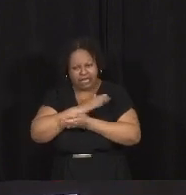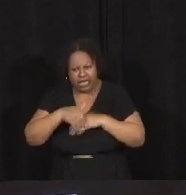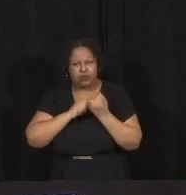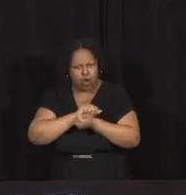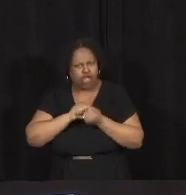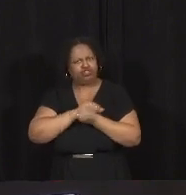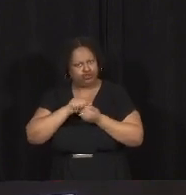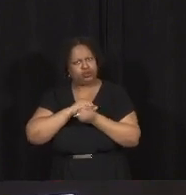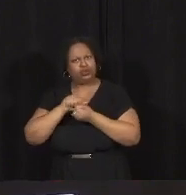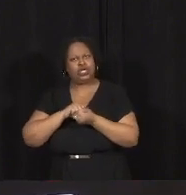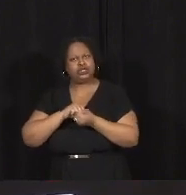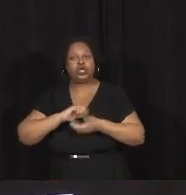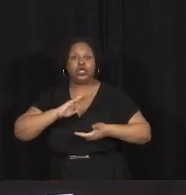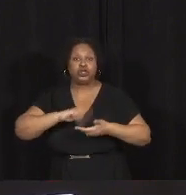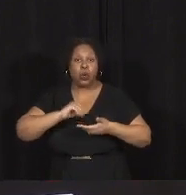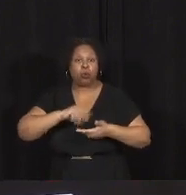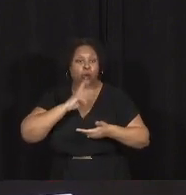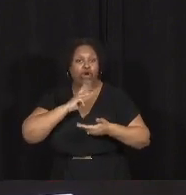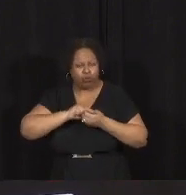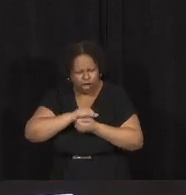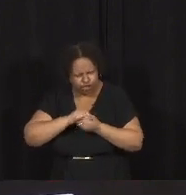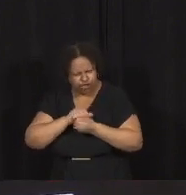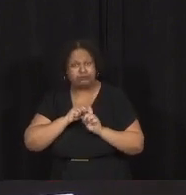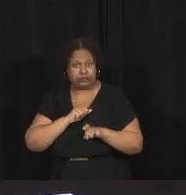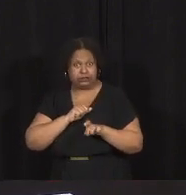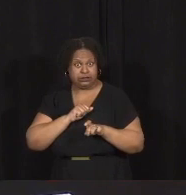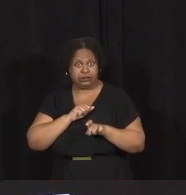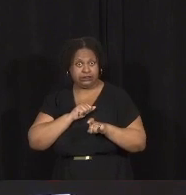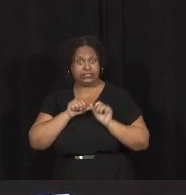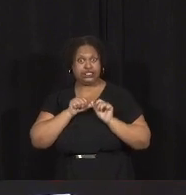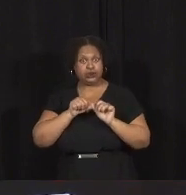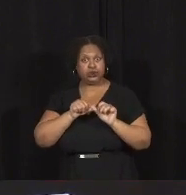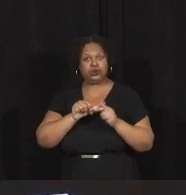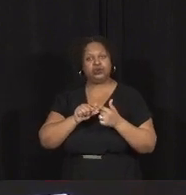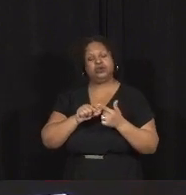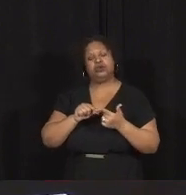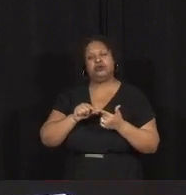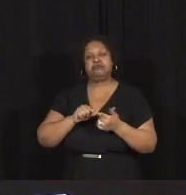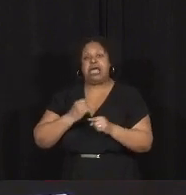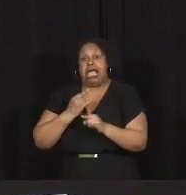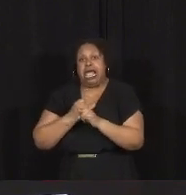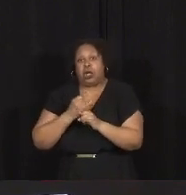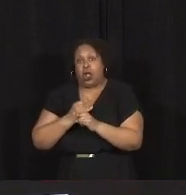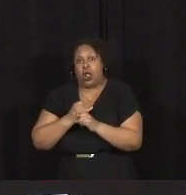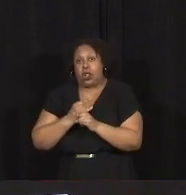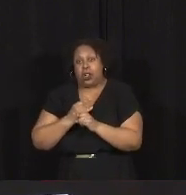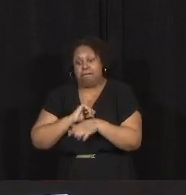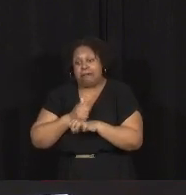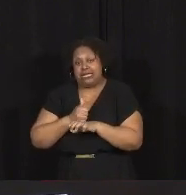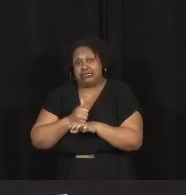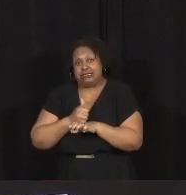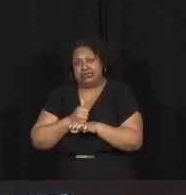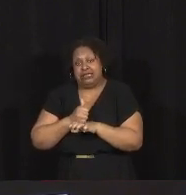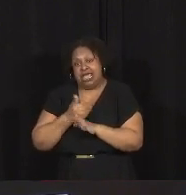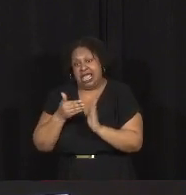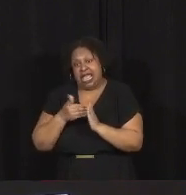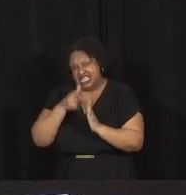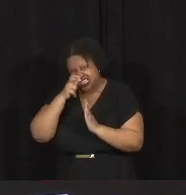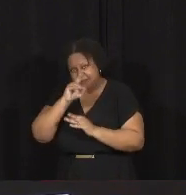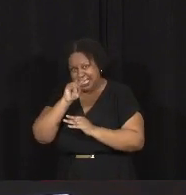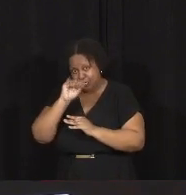water. They need to use alcohol-based antibacterial agents when soap and water